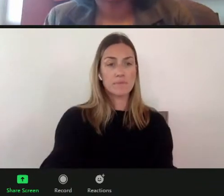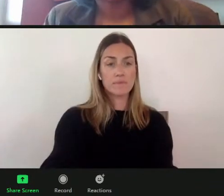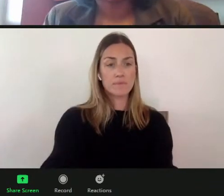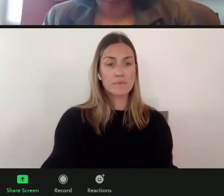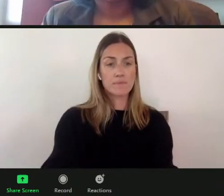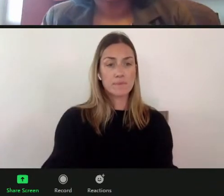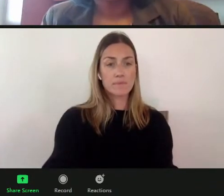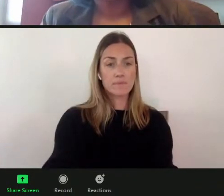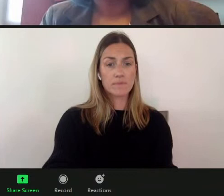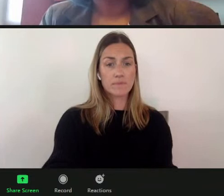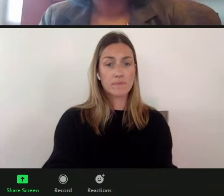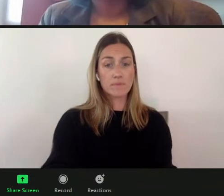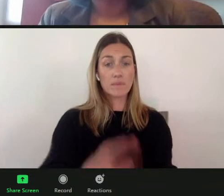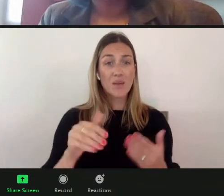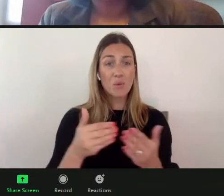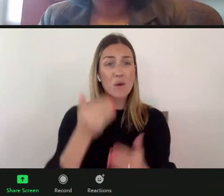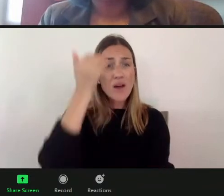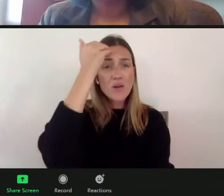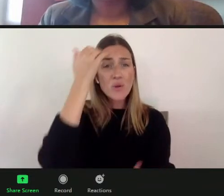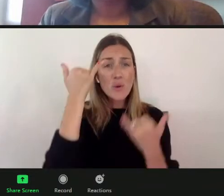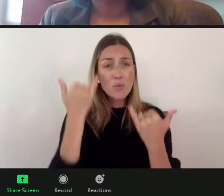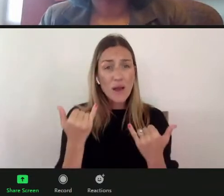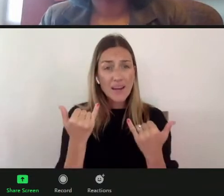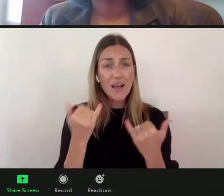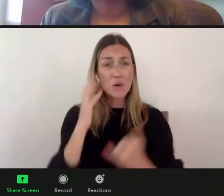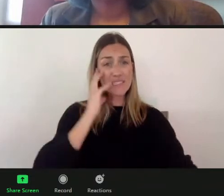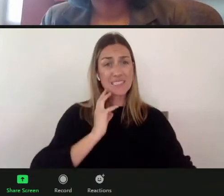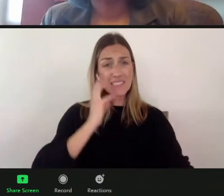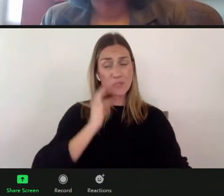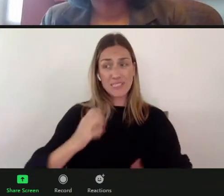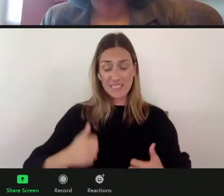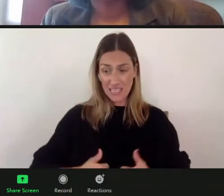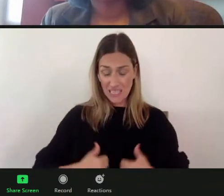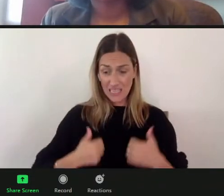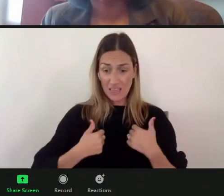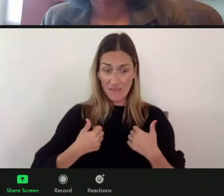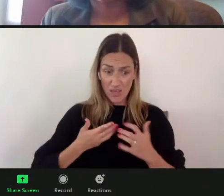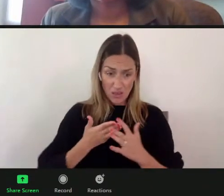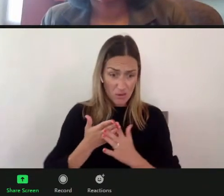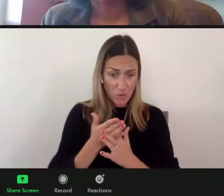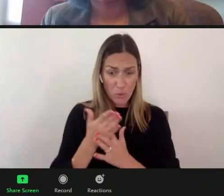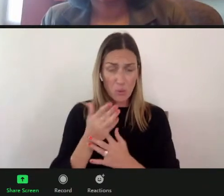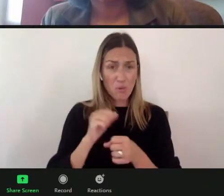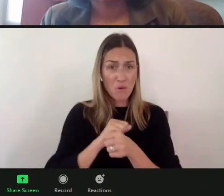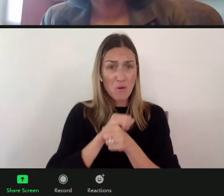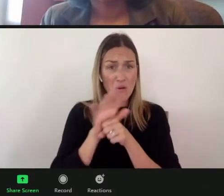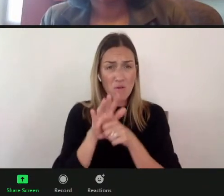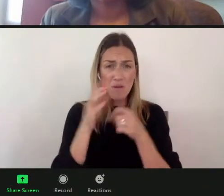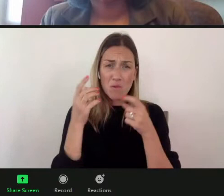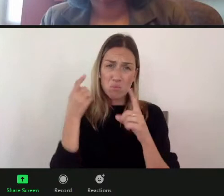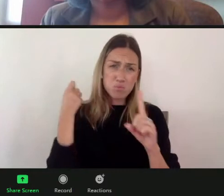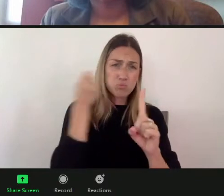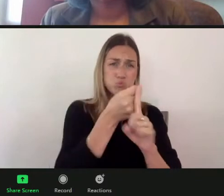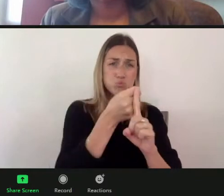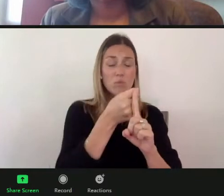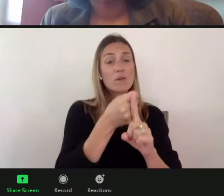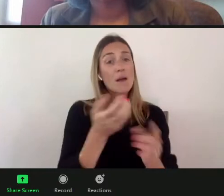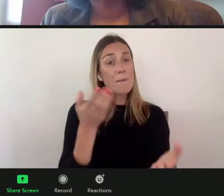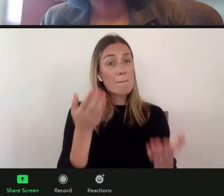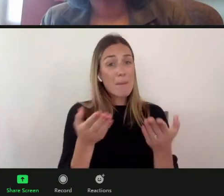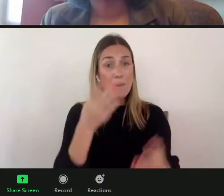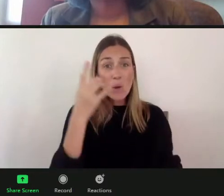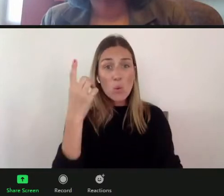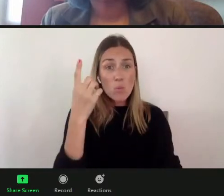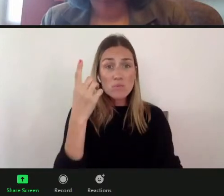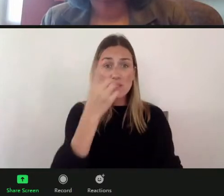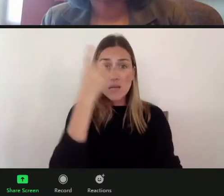So we all know that we're living with COVID right now. And there is going to be a possibility that someone tests